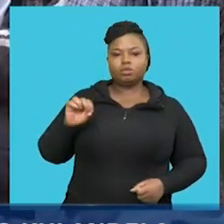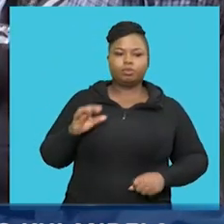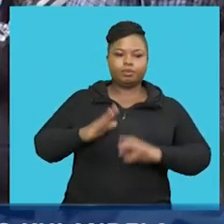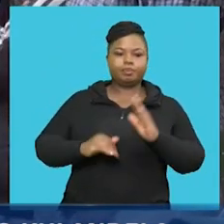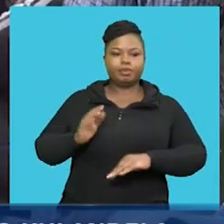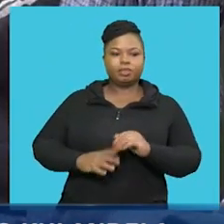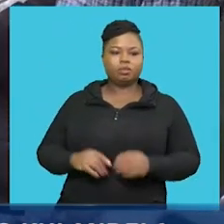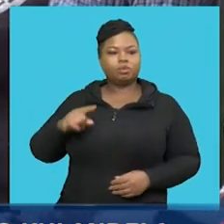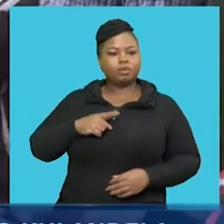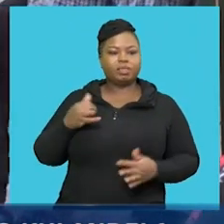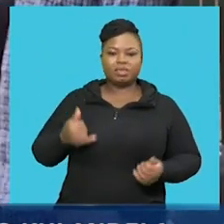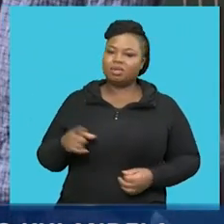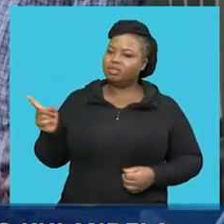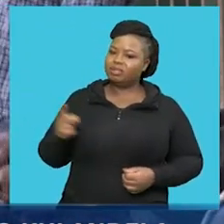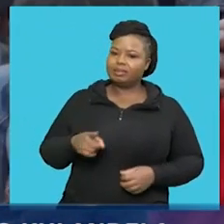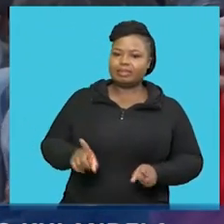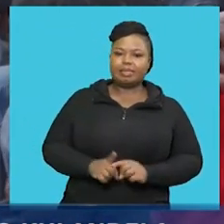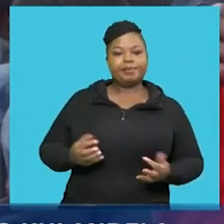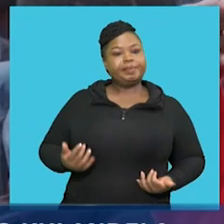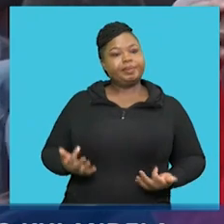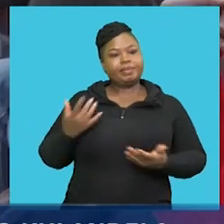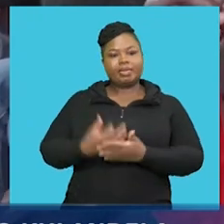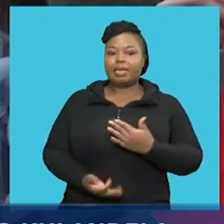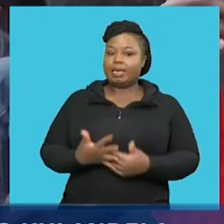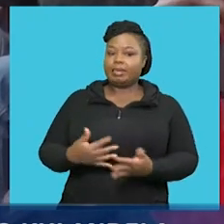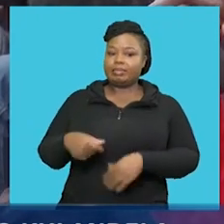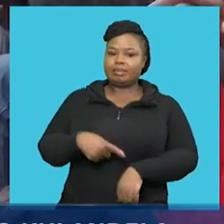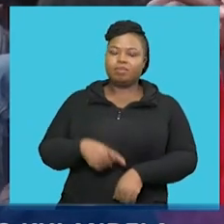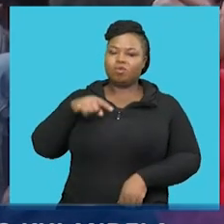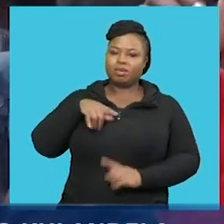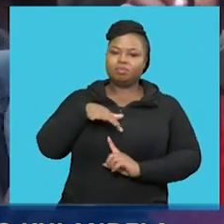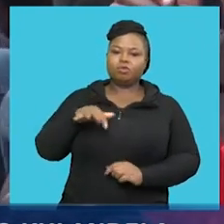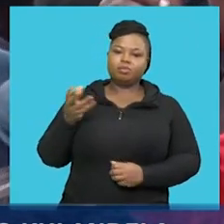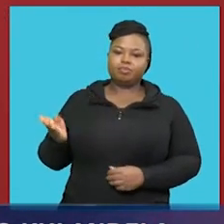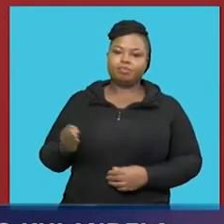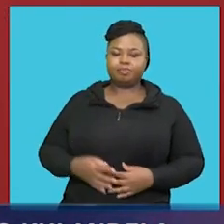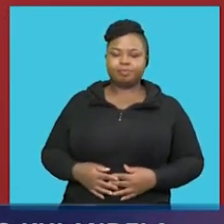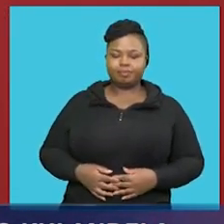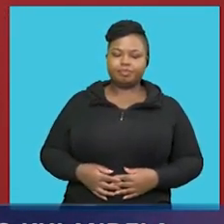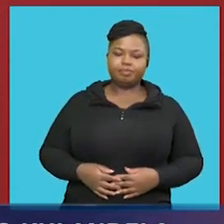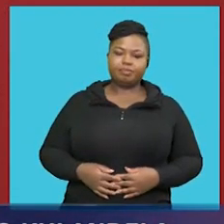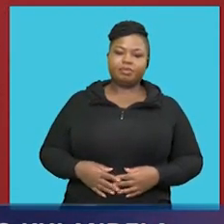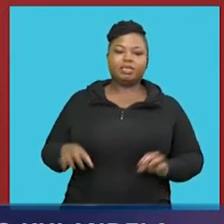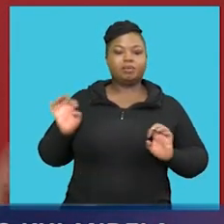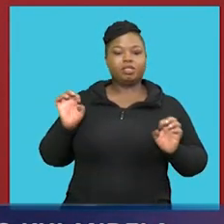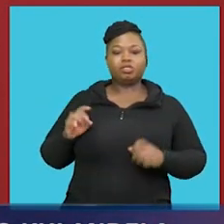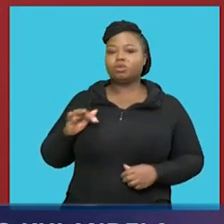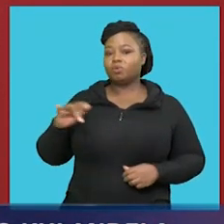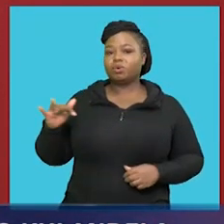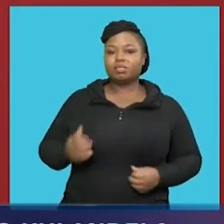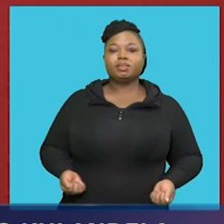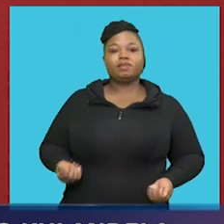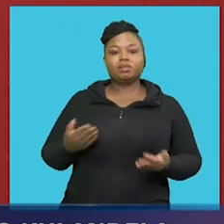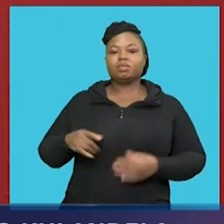Building njengoba ke kwawona engangqongqiswa umlilo noma kunini ngenxa yesimo akuso. Emergency water services are used